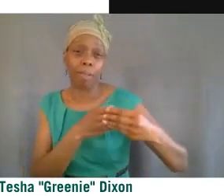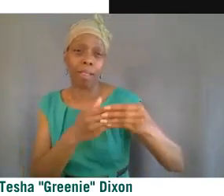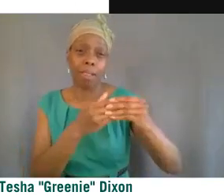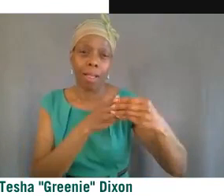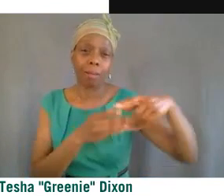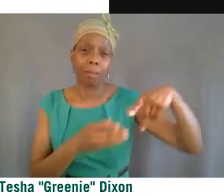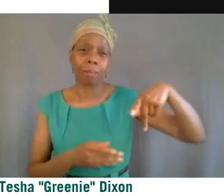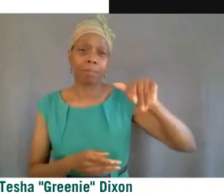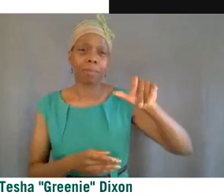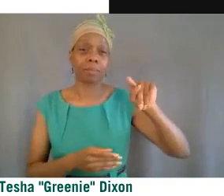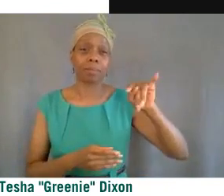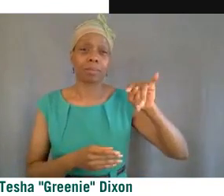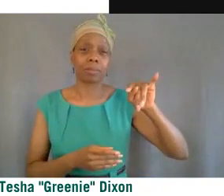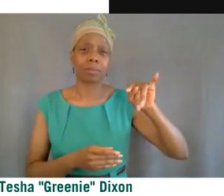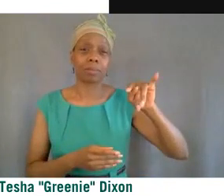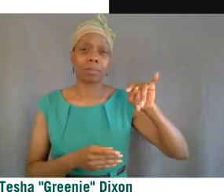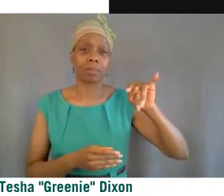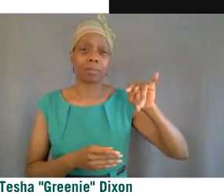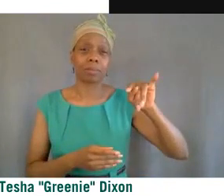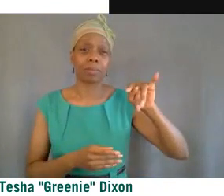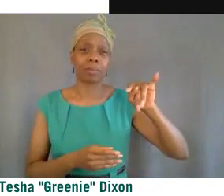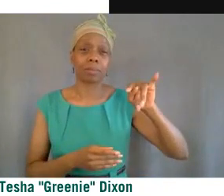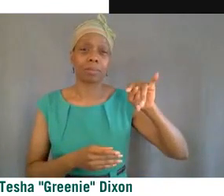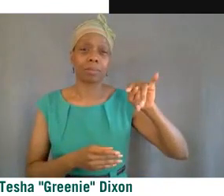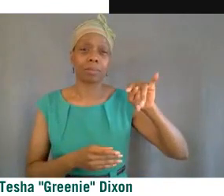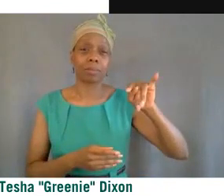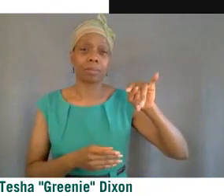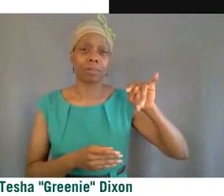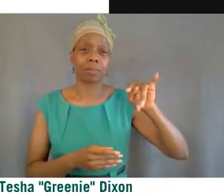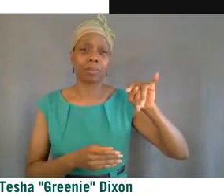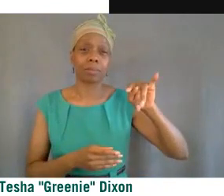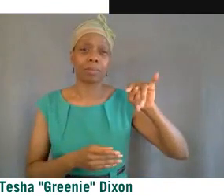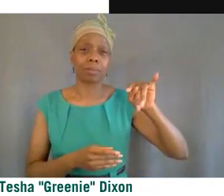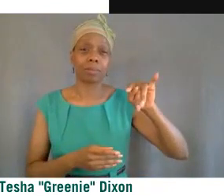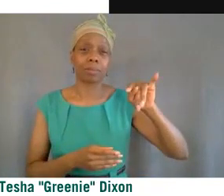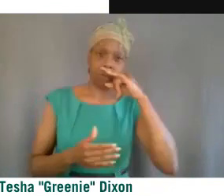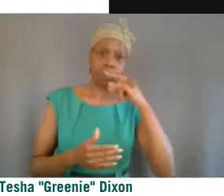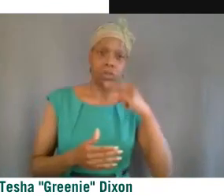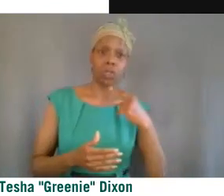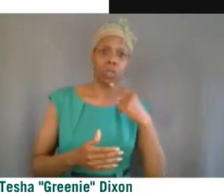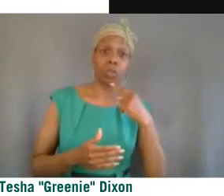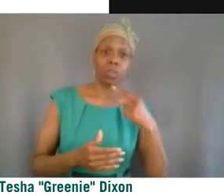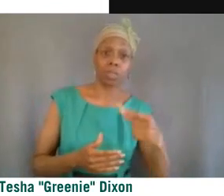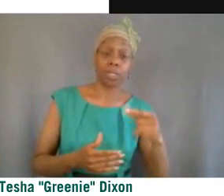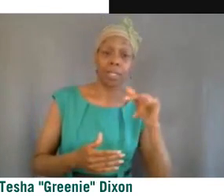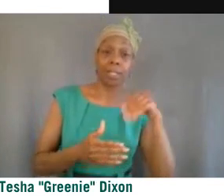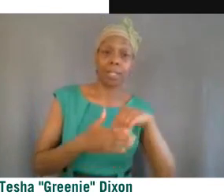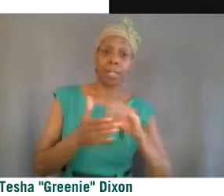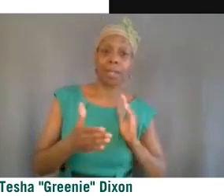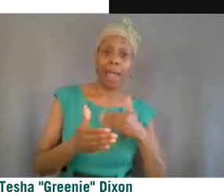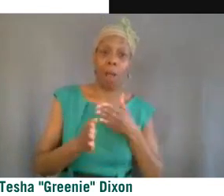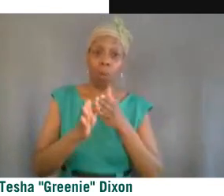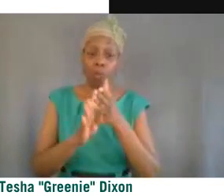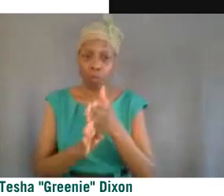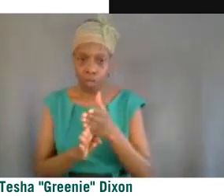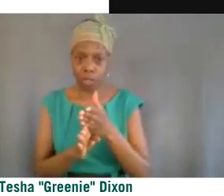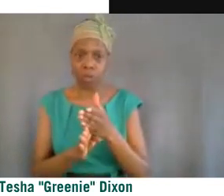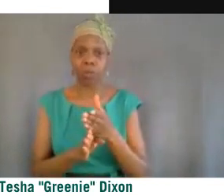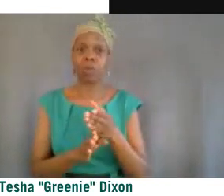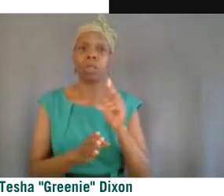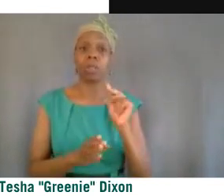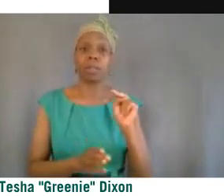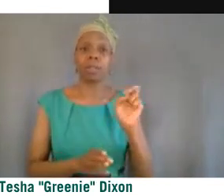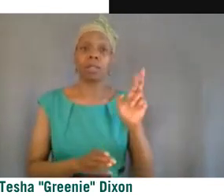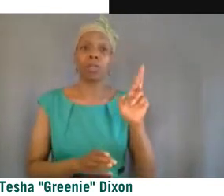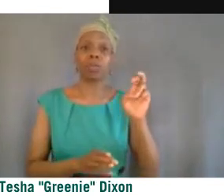the younger a child is. And so the saying in the neuroplasticity realm is that neurons that